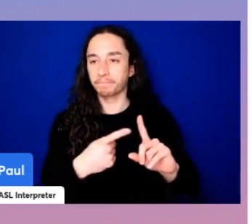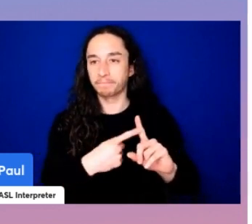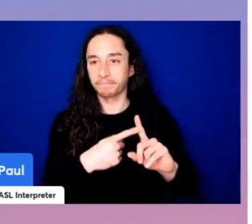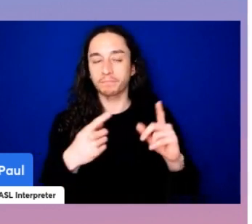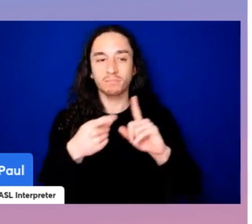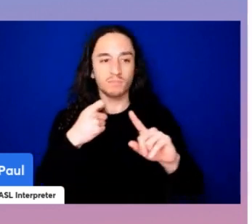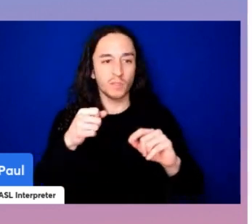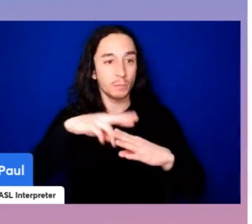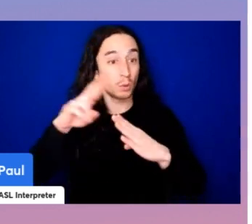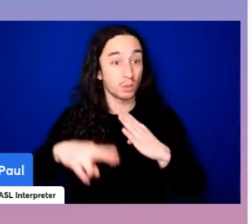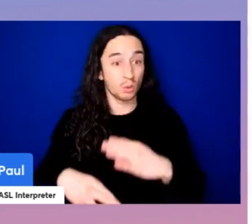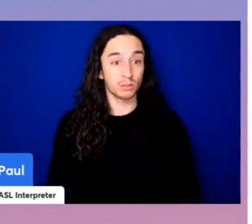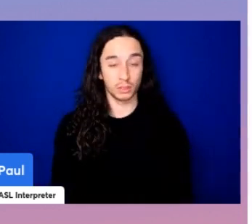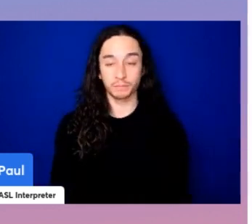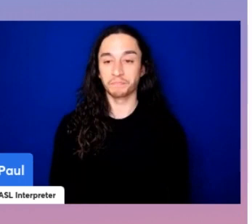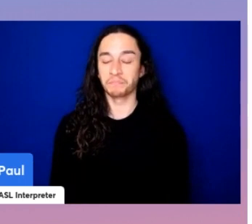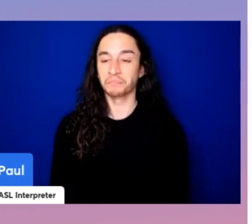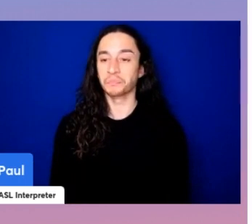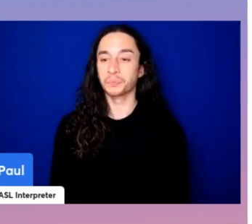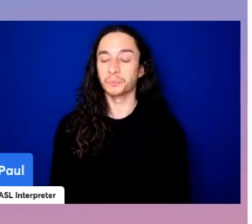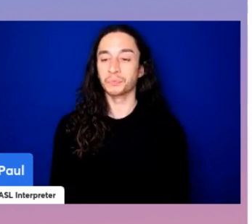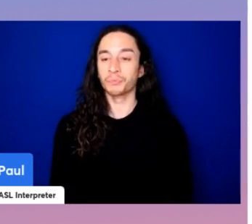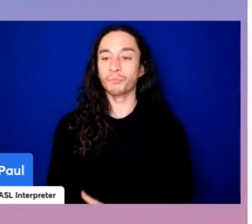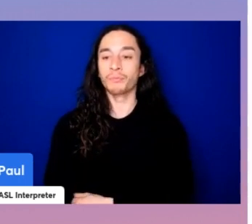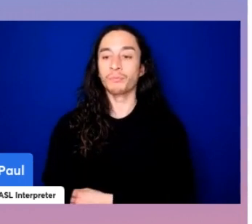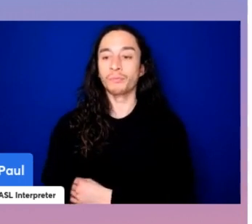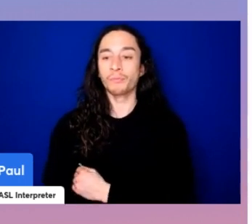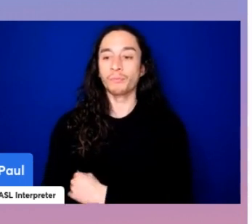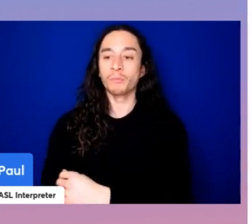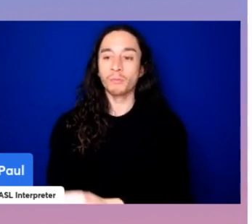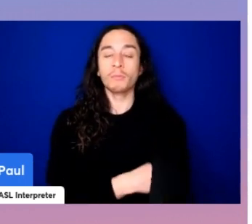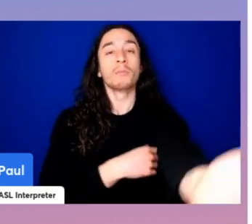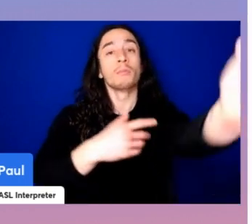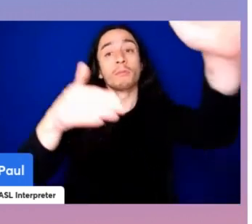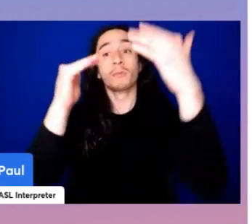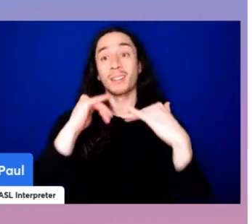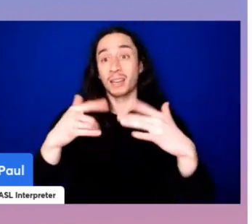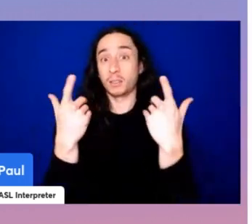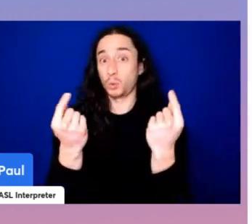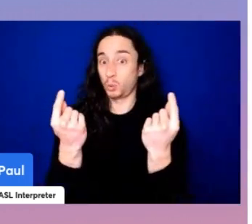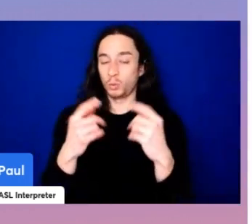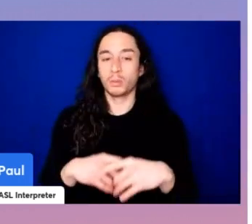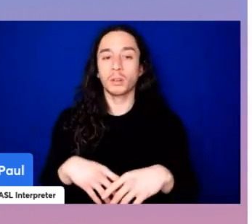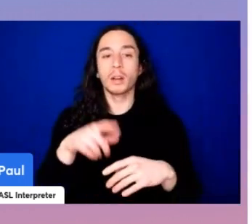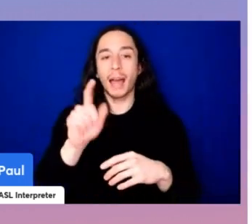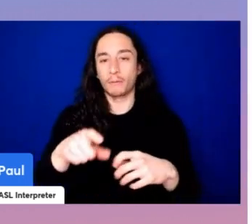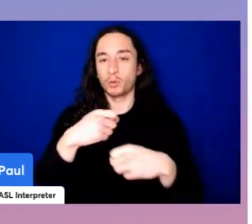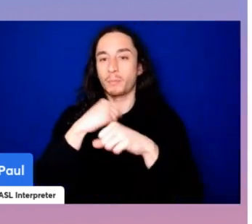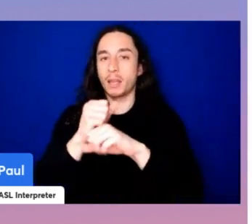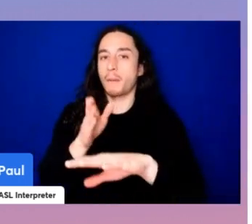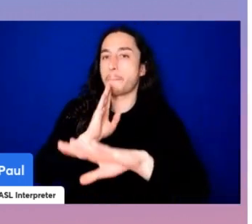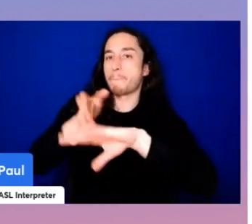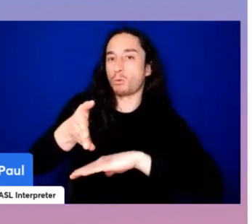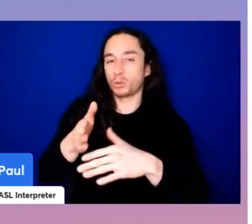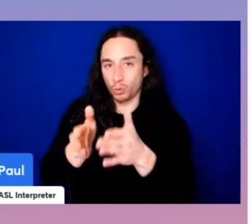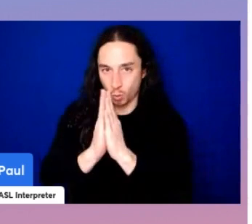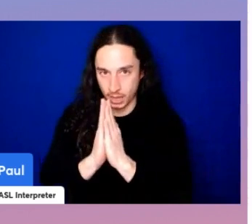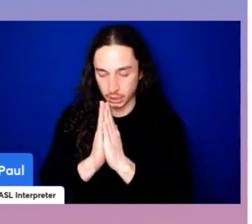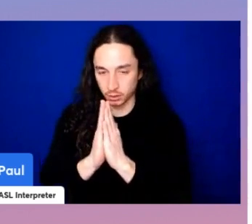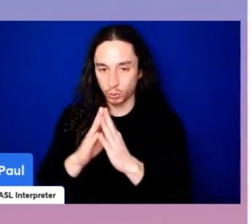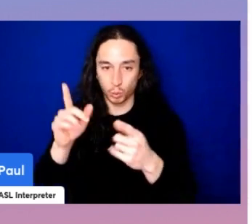those results. The next thing that we need to do is we need to make a post request to the